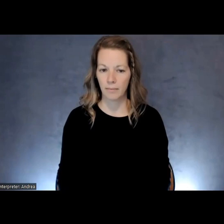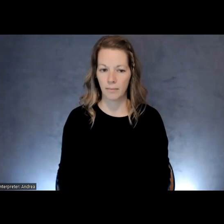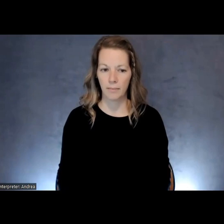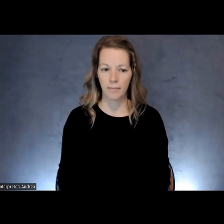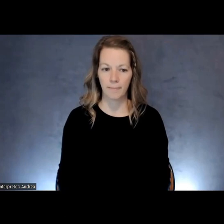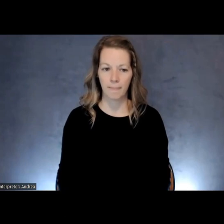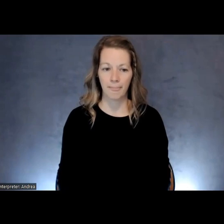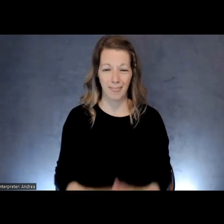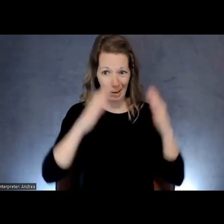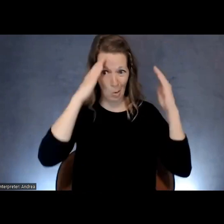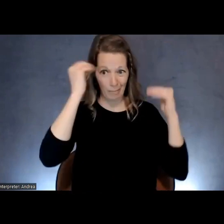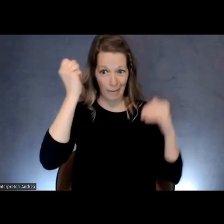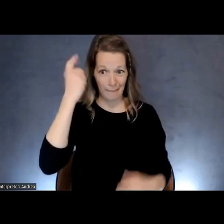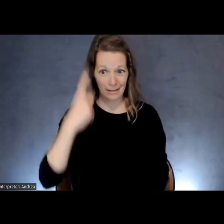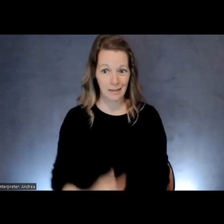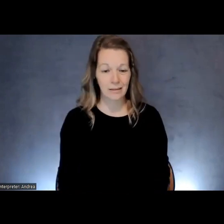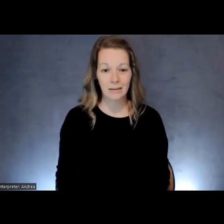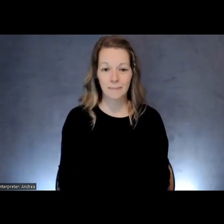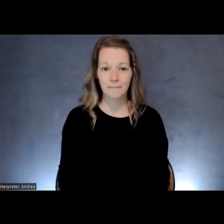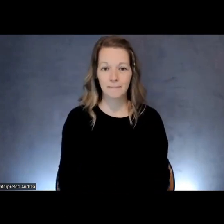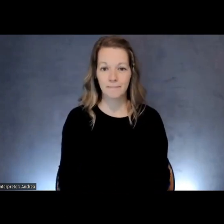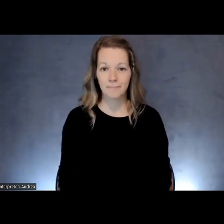I hope that makes sense.